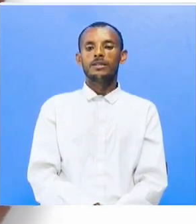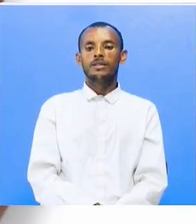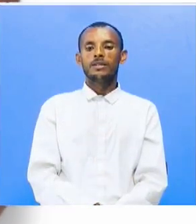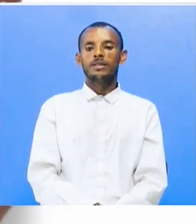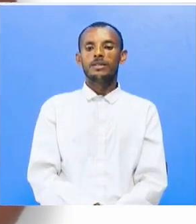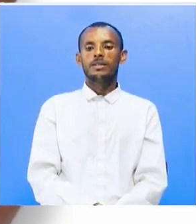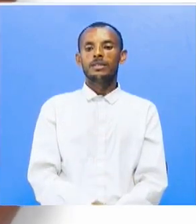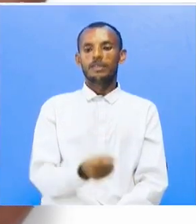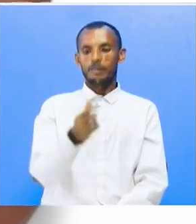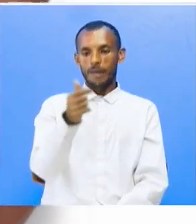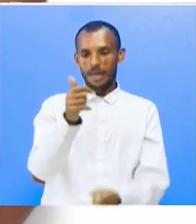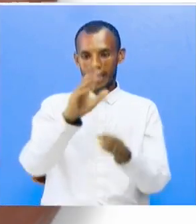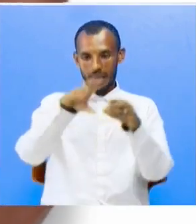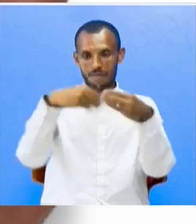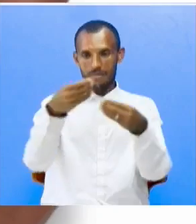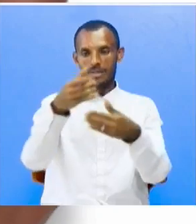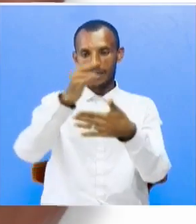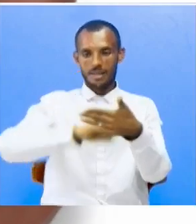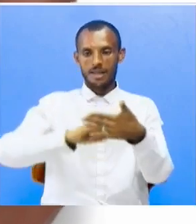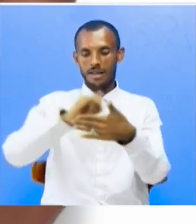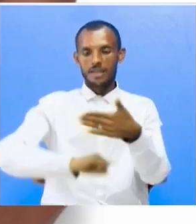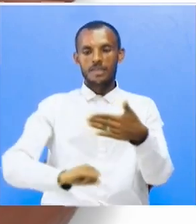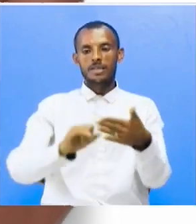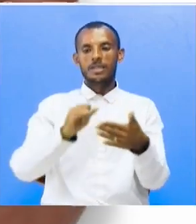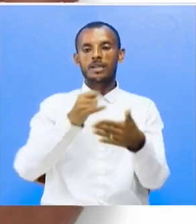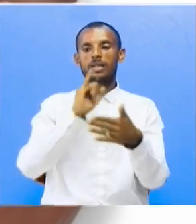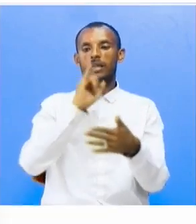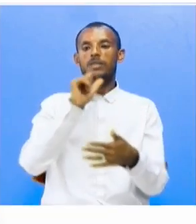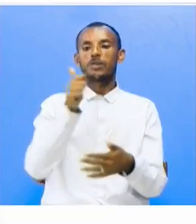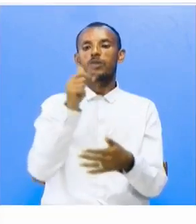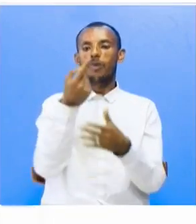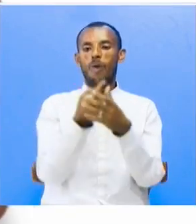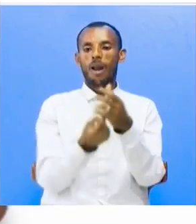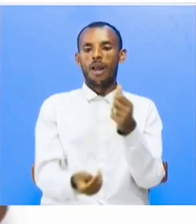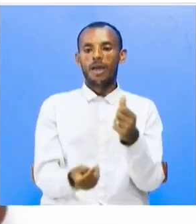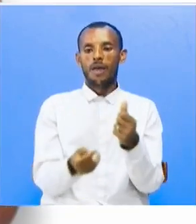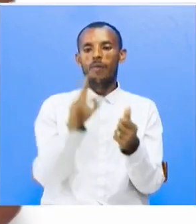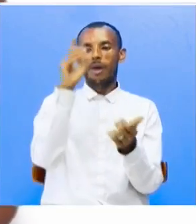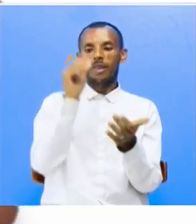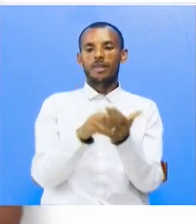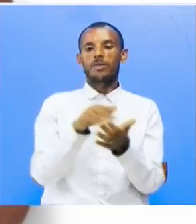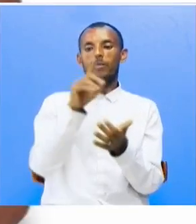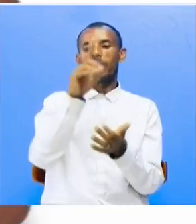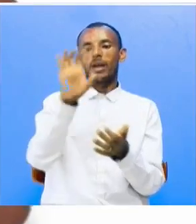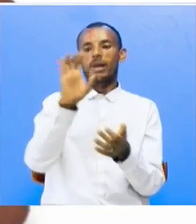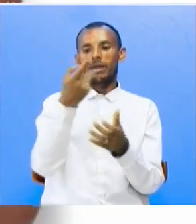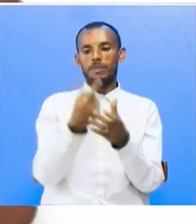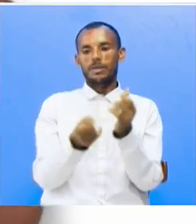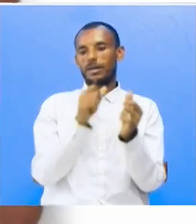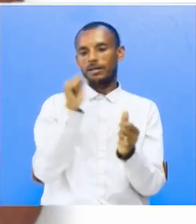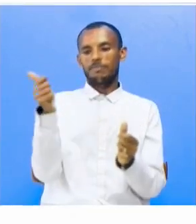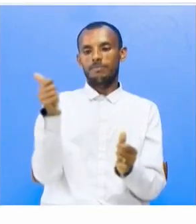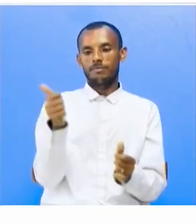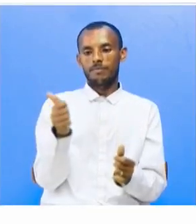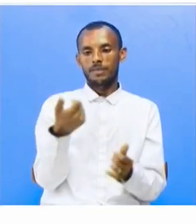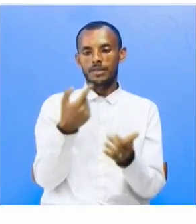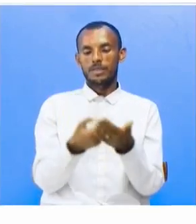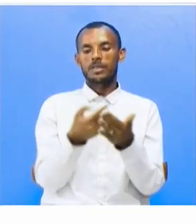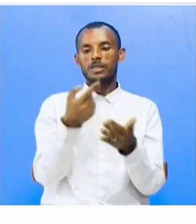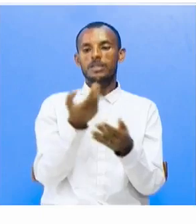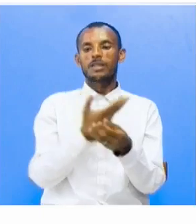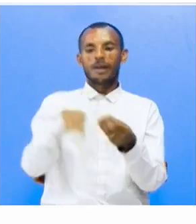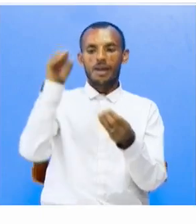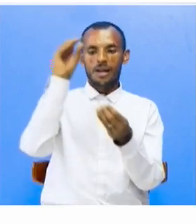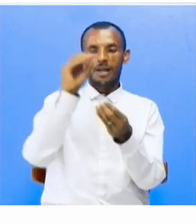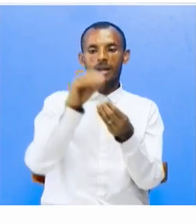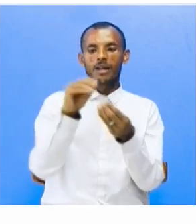the money that gives you an interest is not only this one, 1,100. On this money, you have earned an